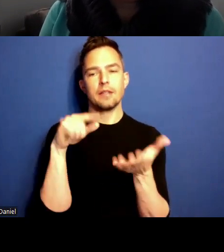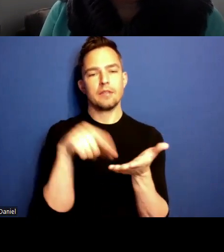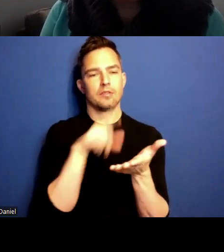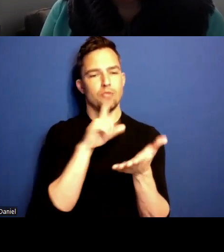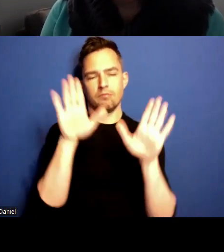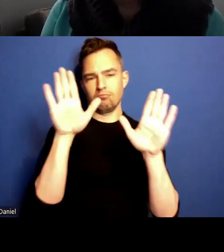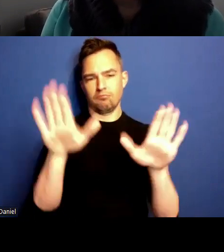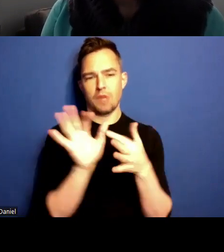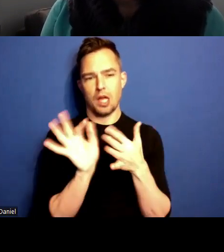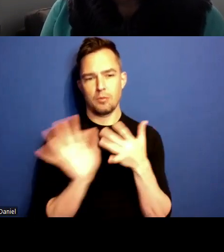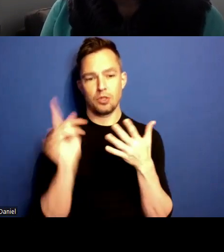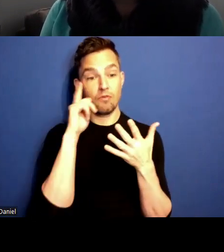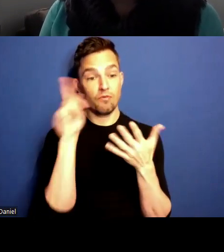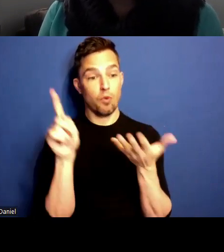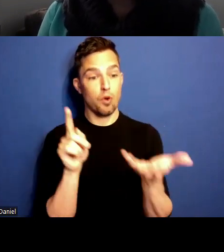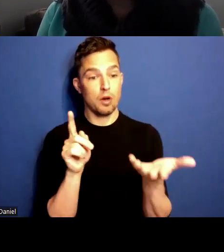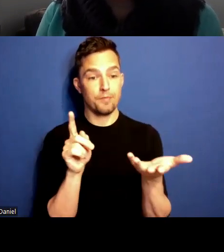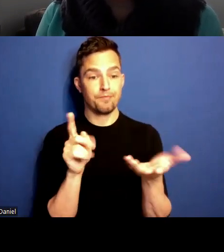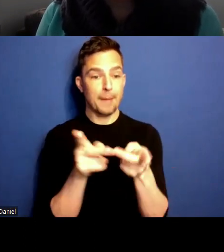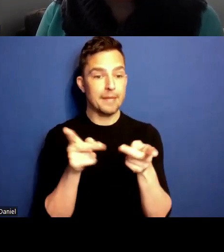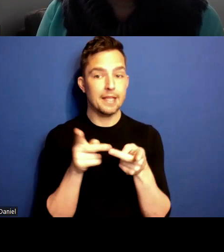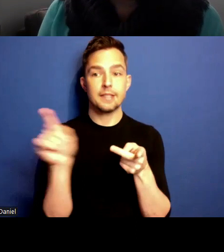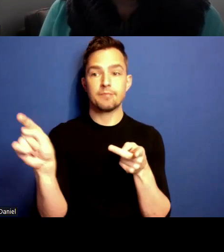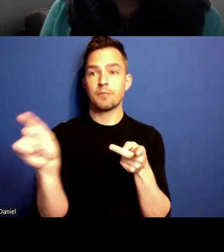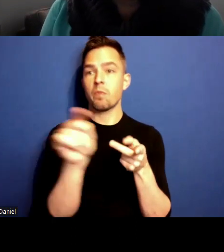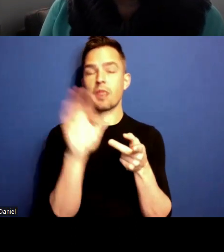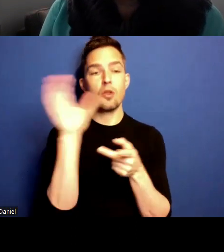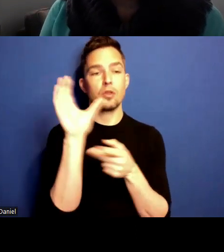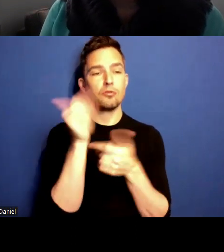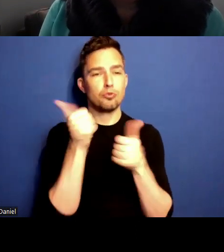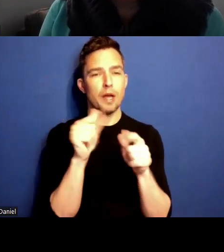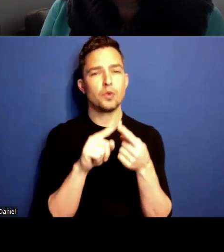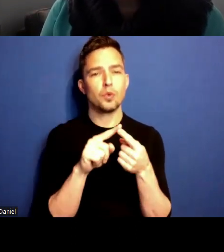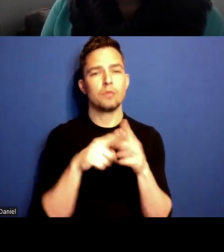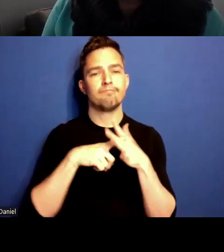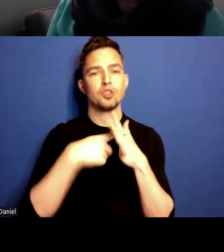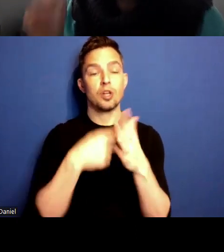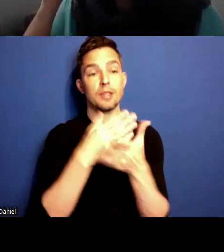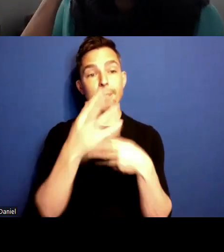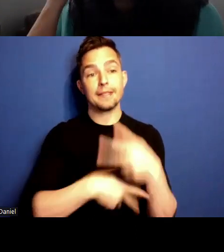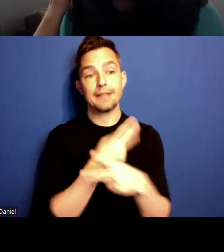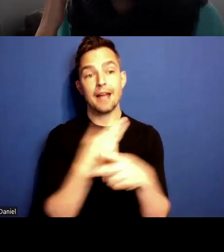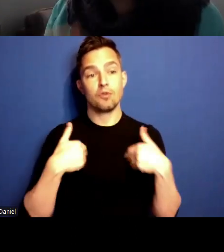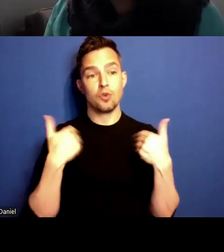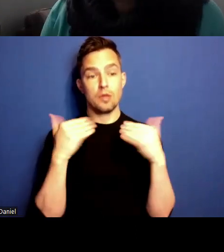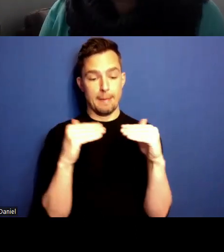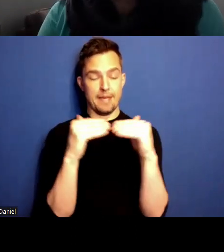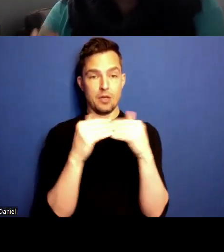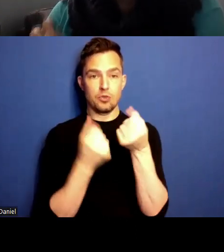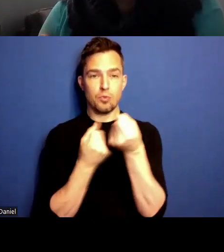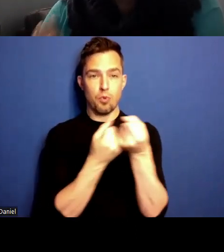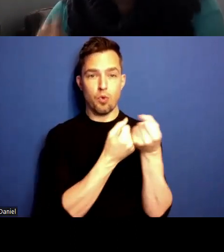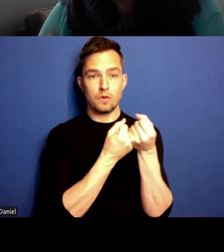terrific option for places that are looking to initiate some version of youth peer support,